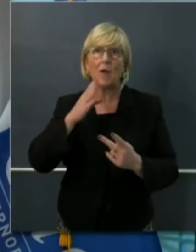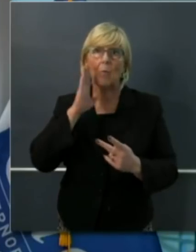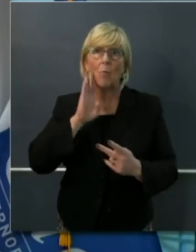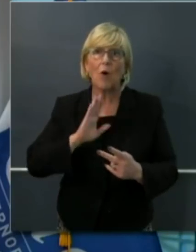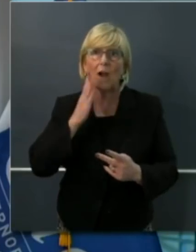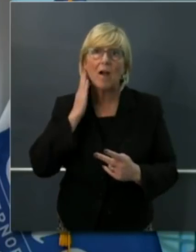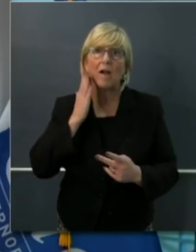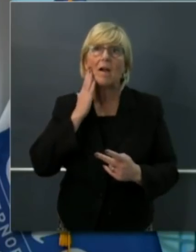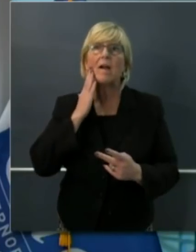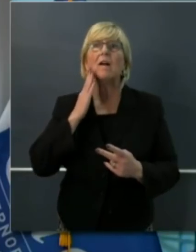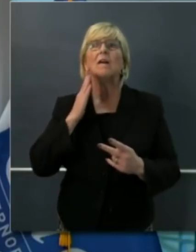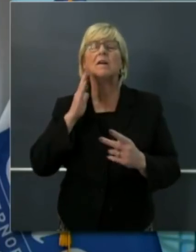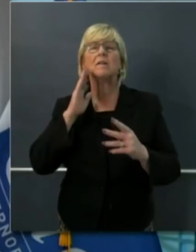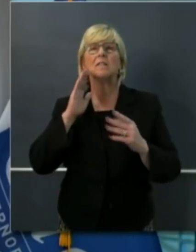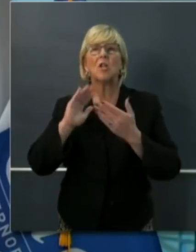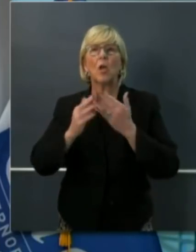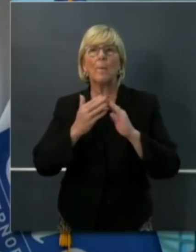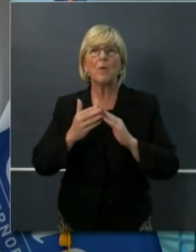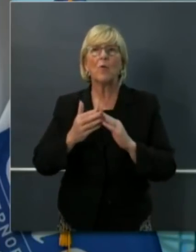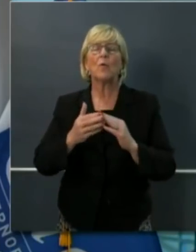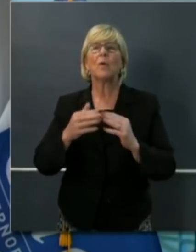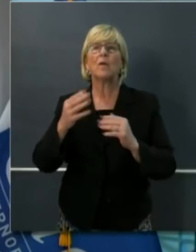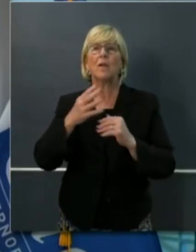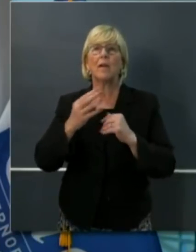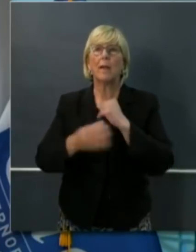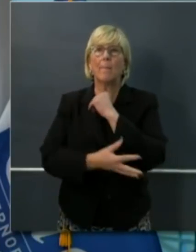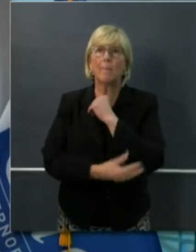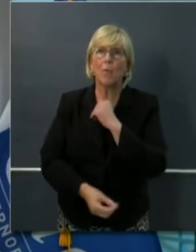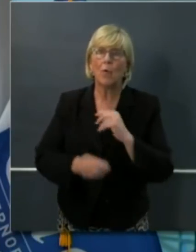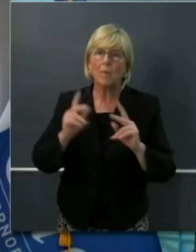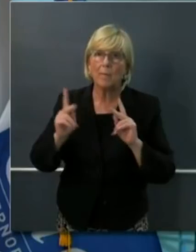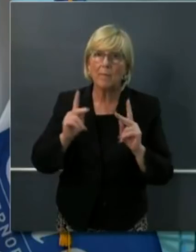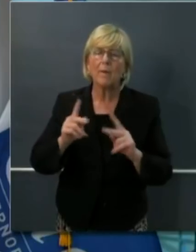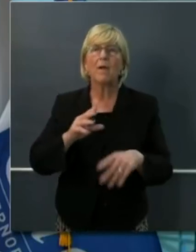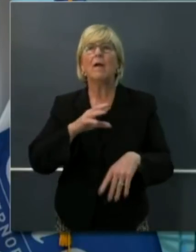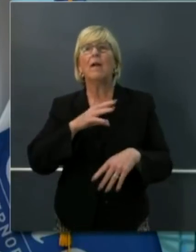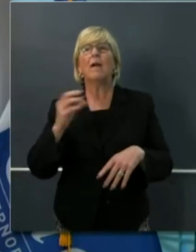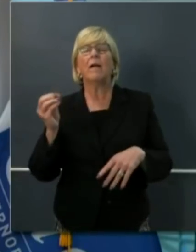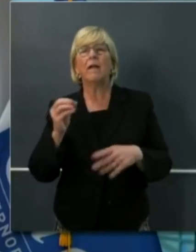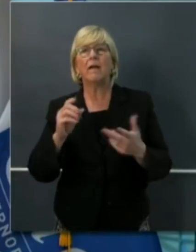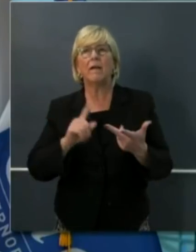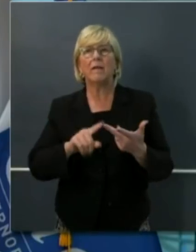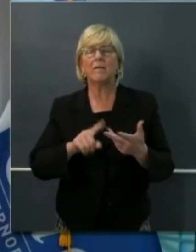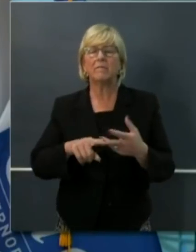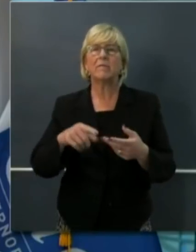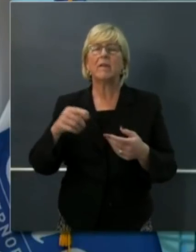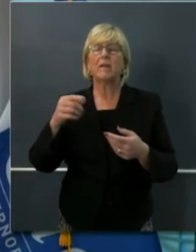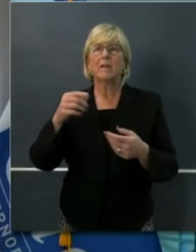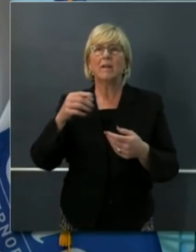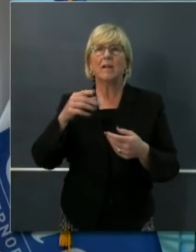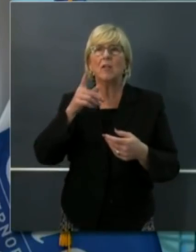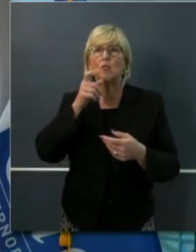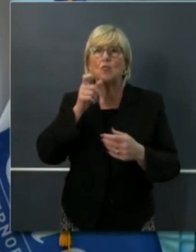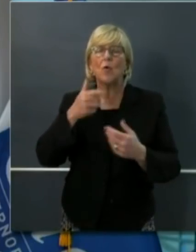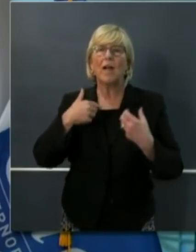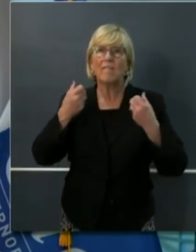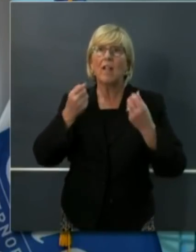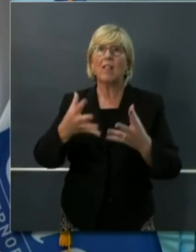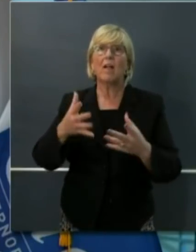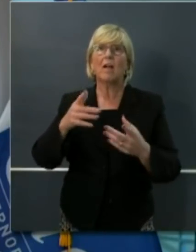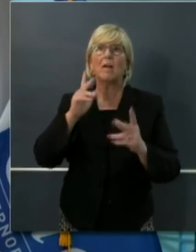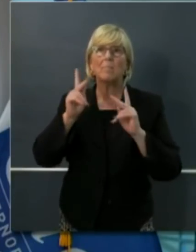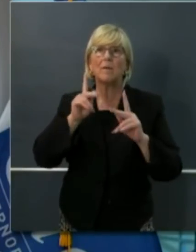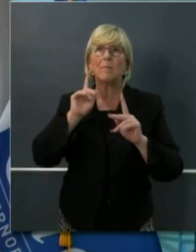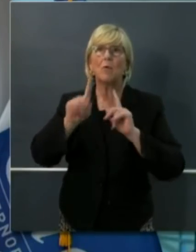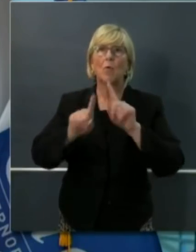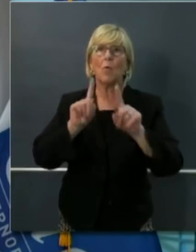people are still going to essential work and maybe don't have as much of the PPE that we wish they had,